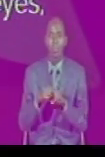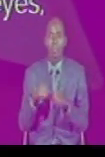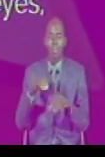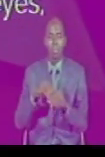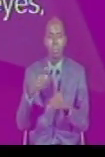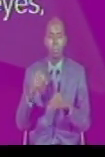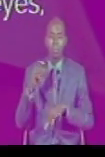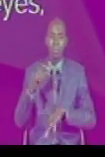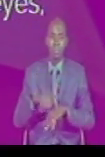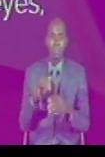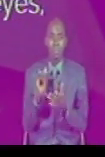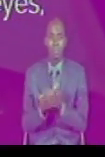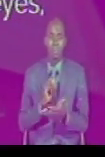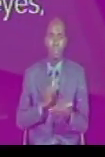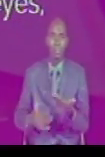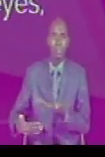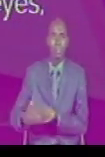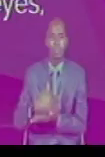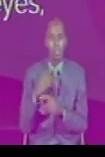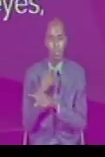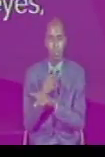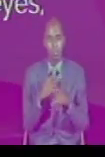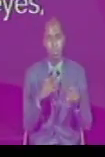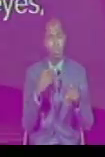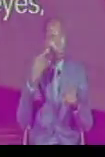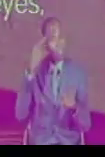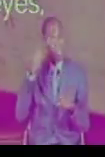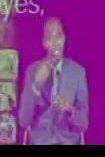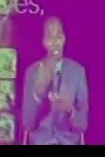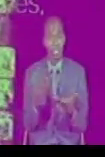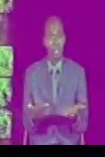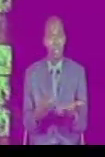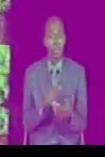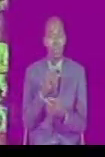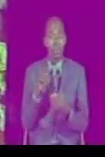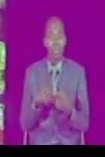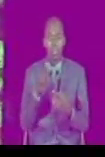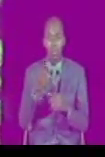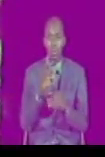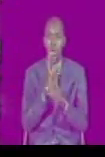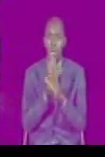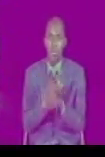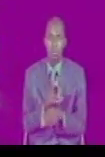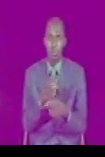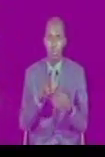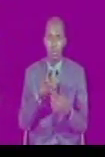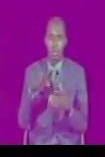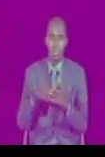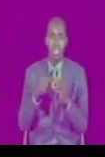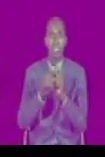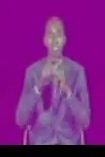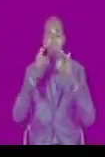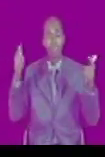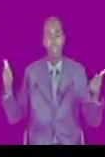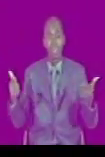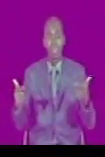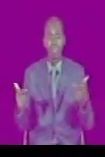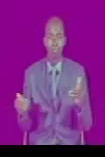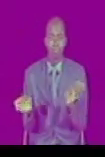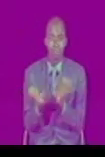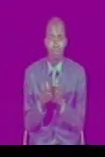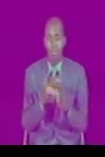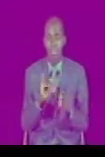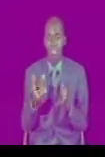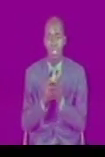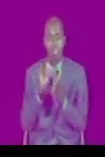I gather you. It says, when you respond to this gathering, the great gathering that is going to happen, it's not